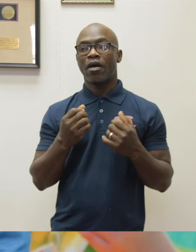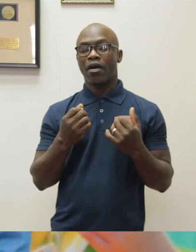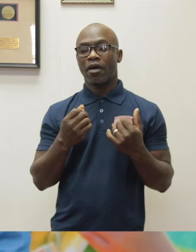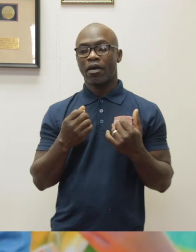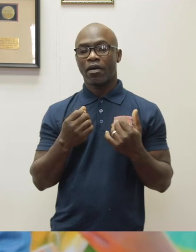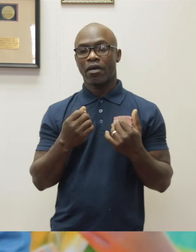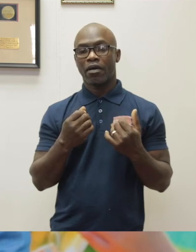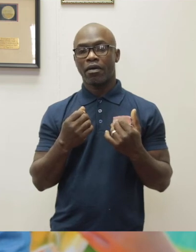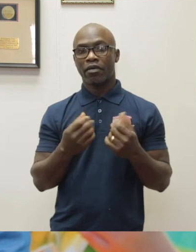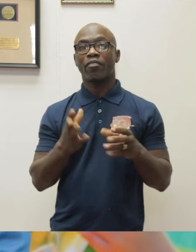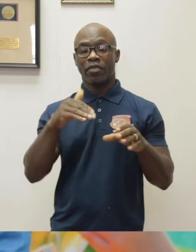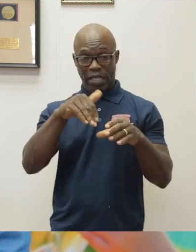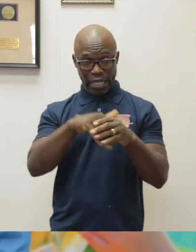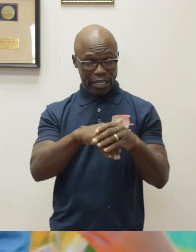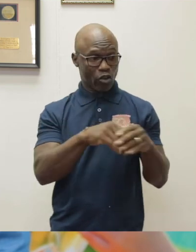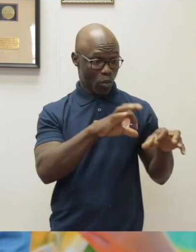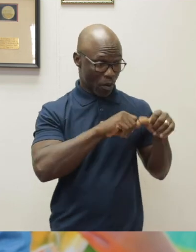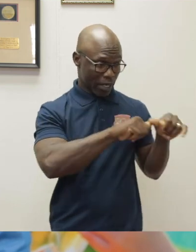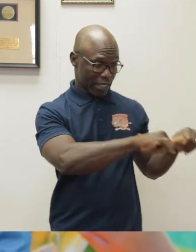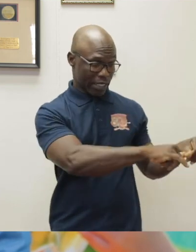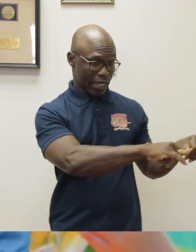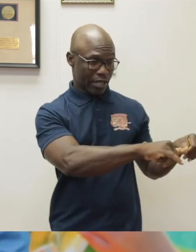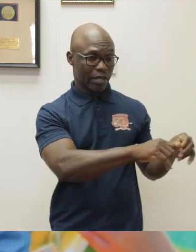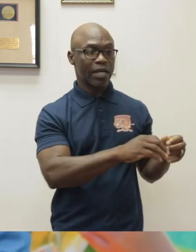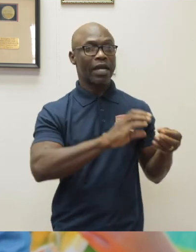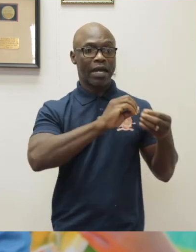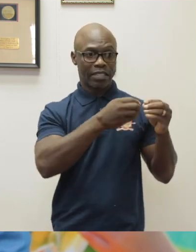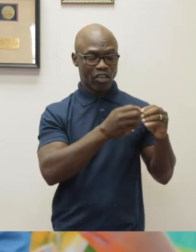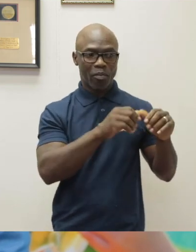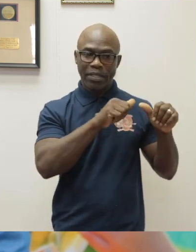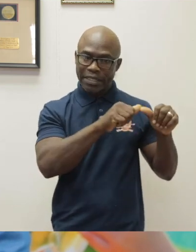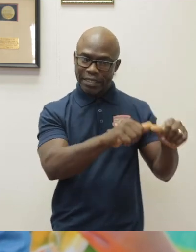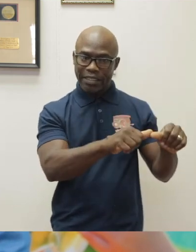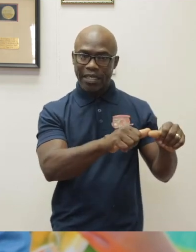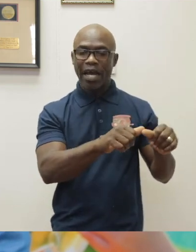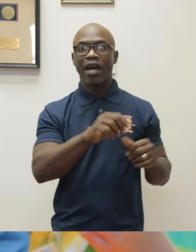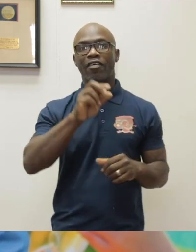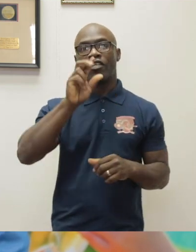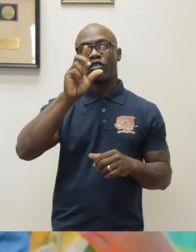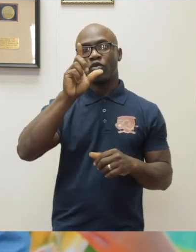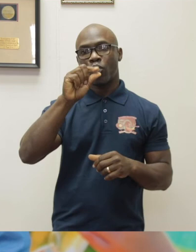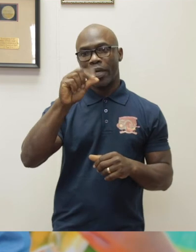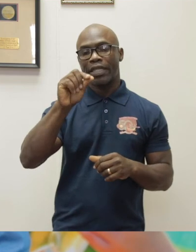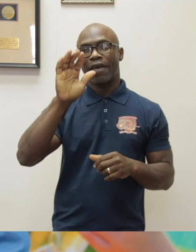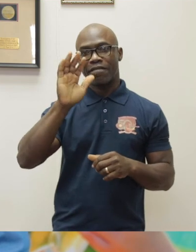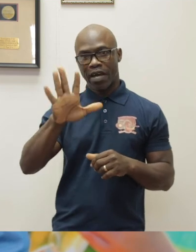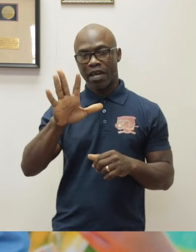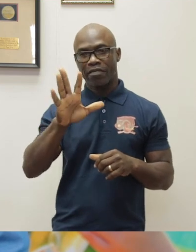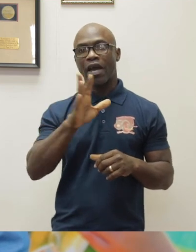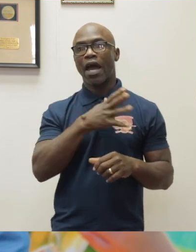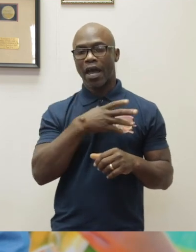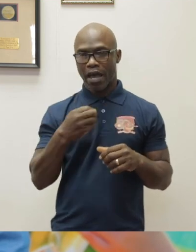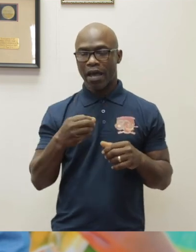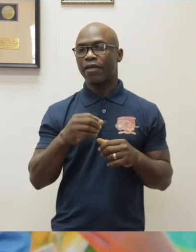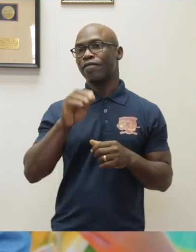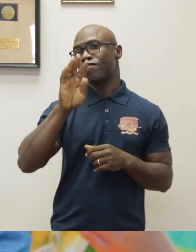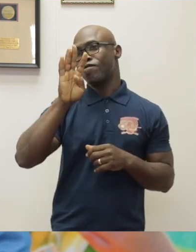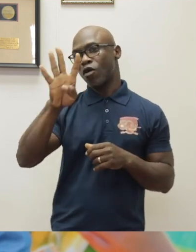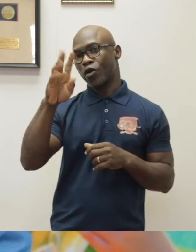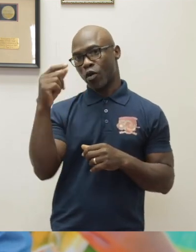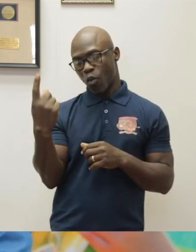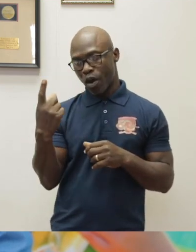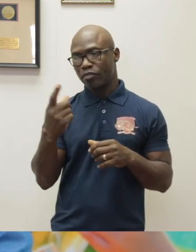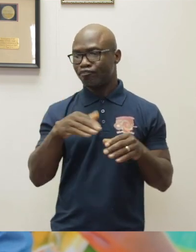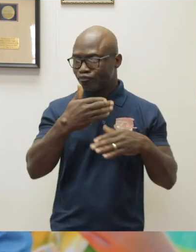and isolation facilities, the numbers stands at 25 and 41 respectively, and there